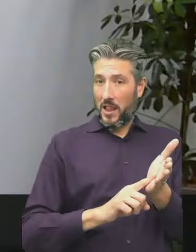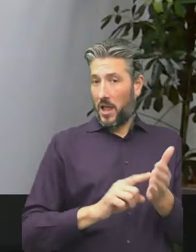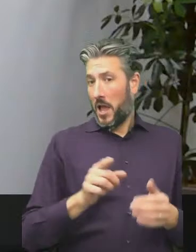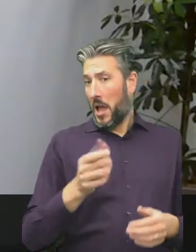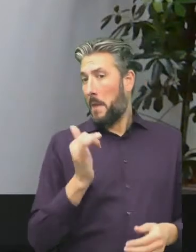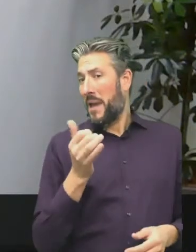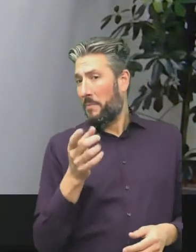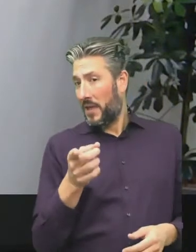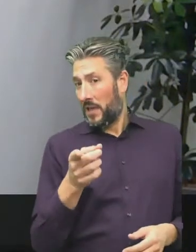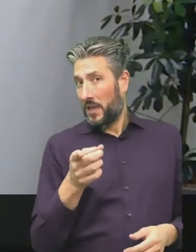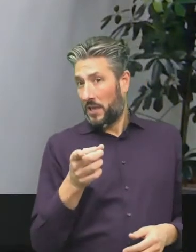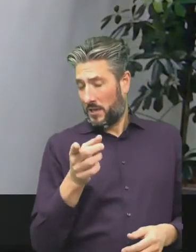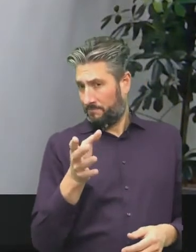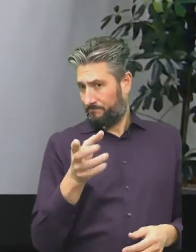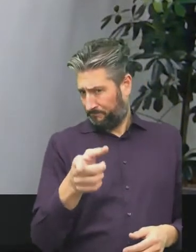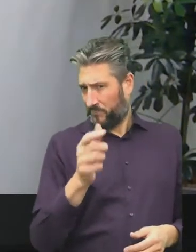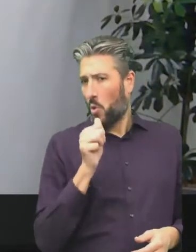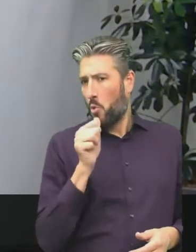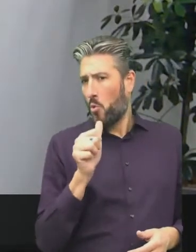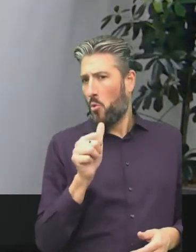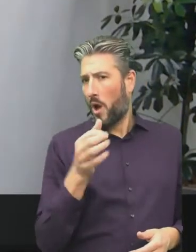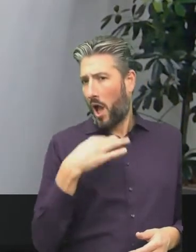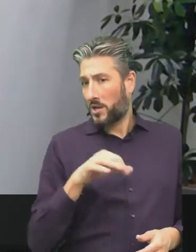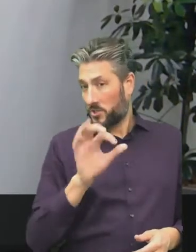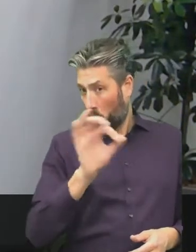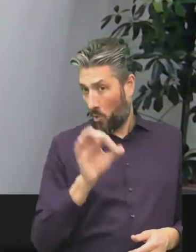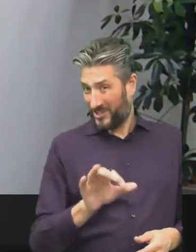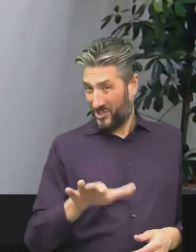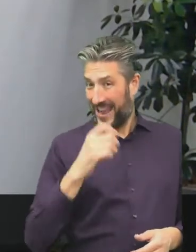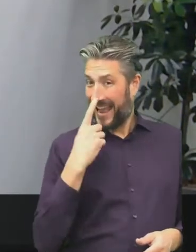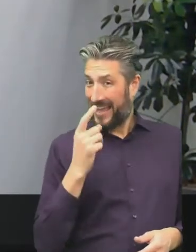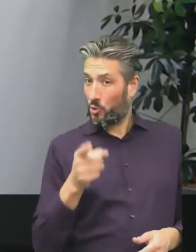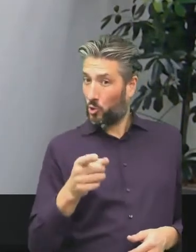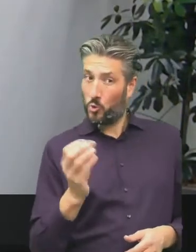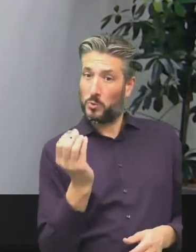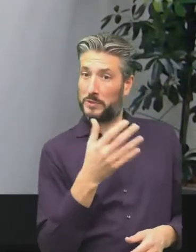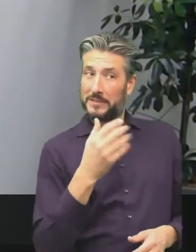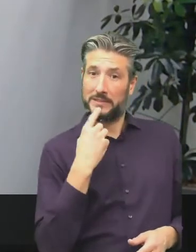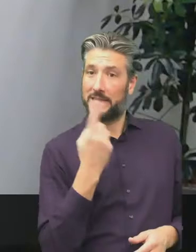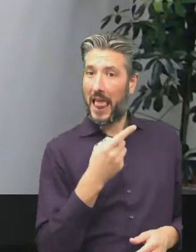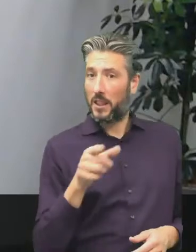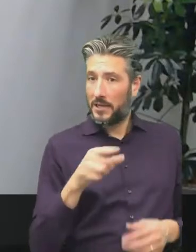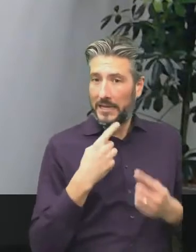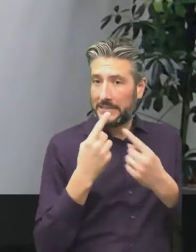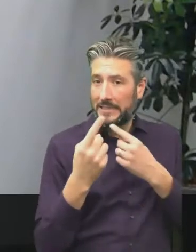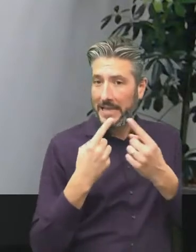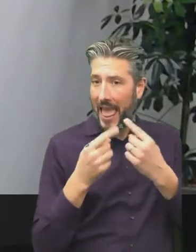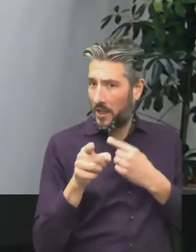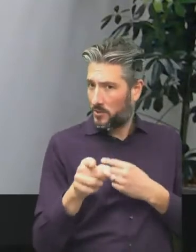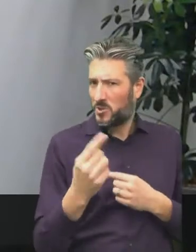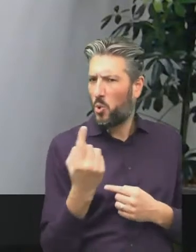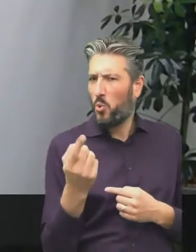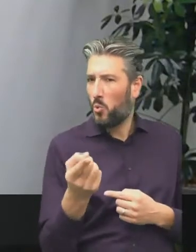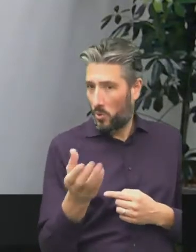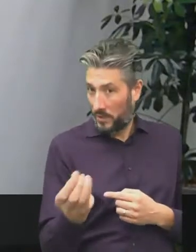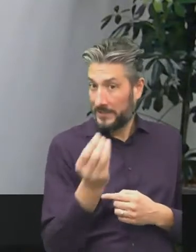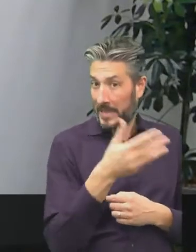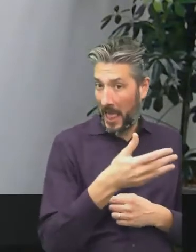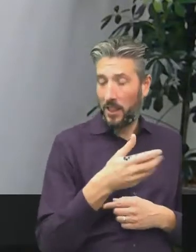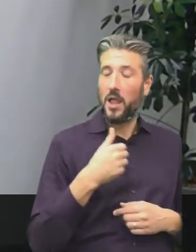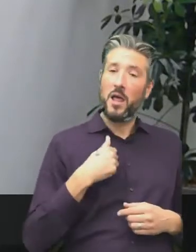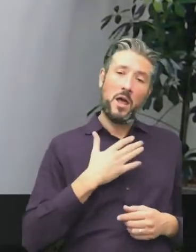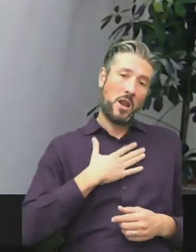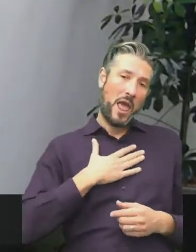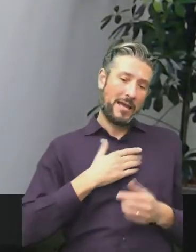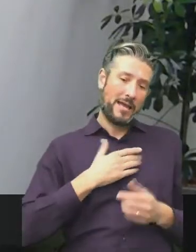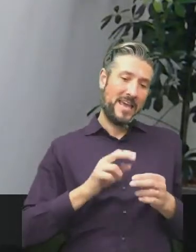to colleagues in City Hall his details, what I'll make sure I do is get the technical team in TfL to work directly